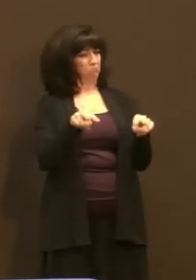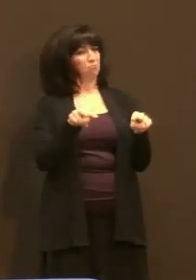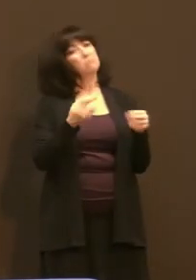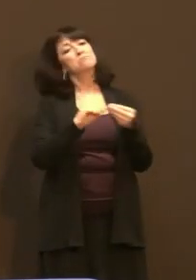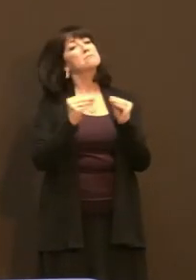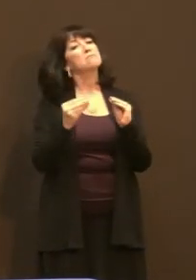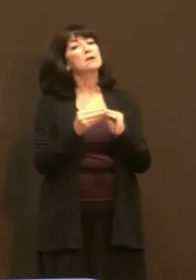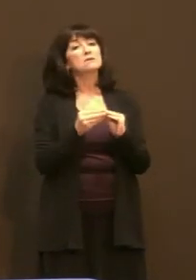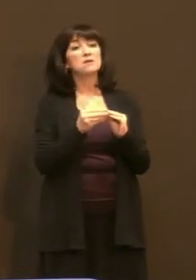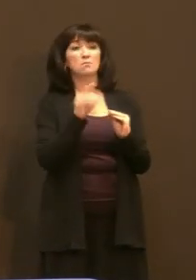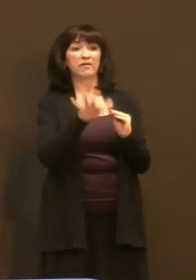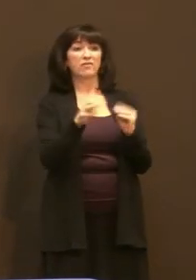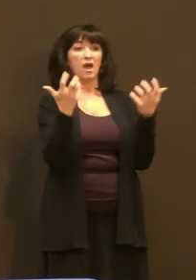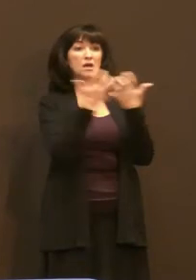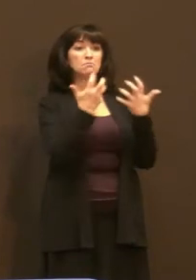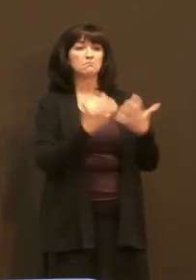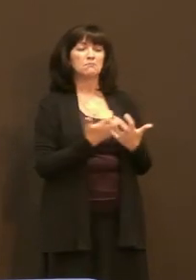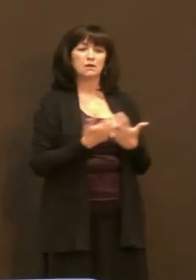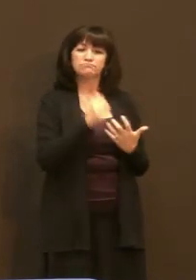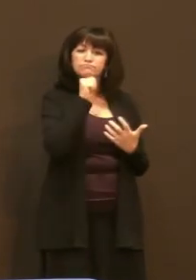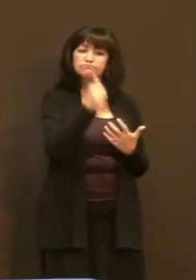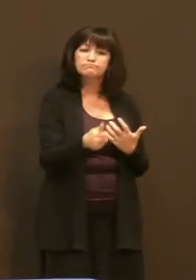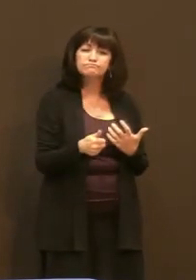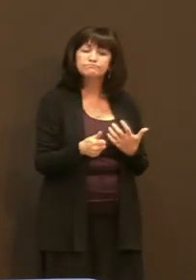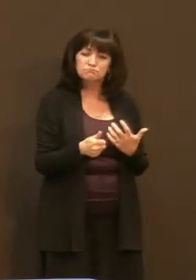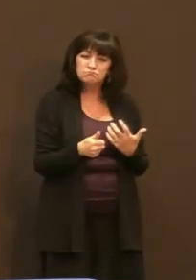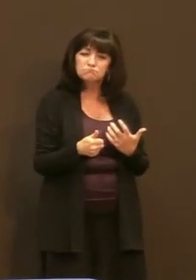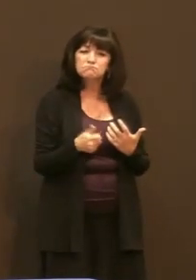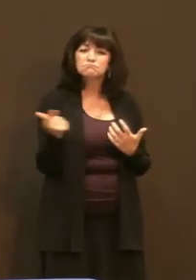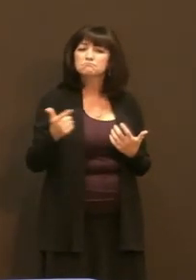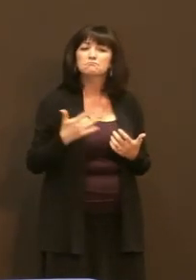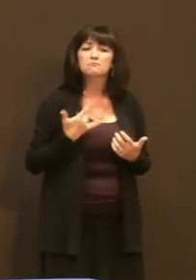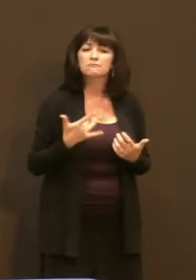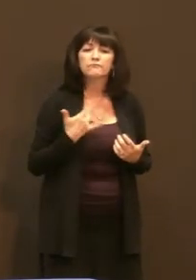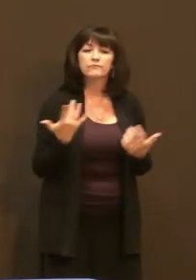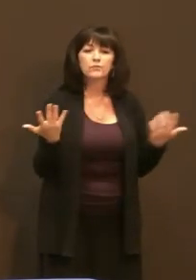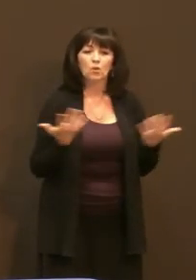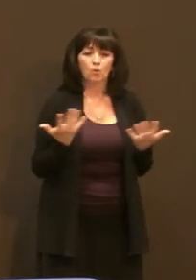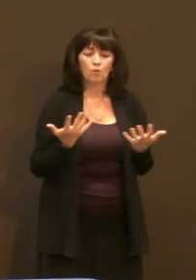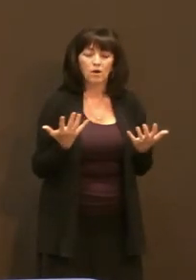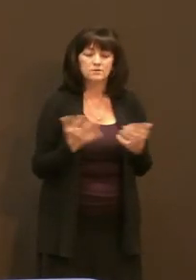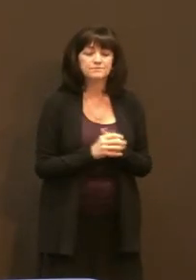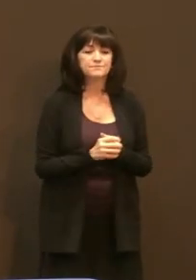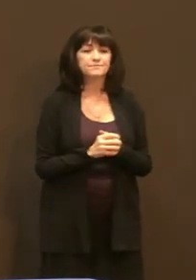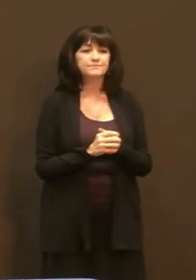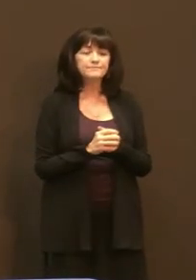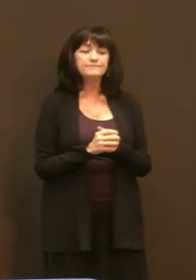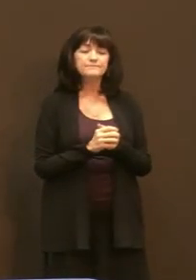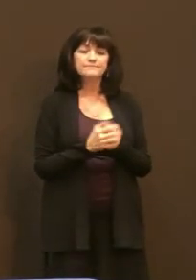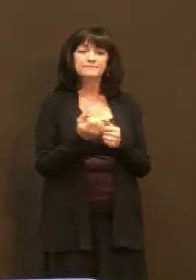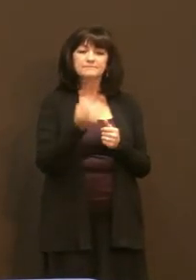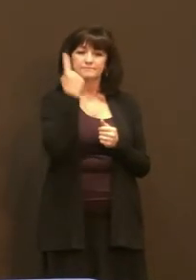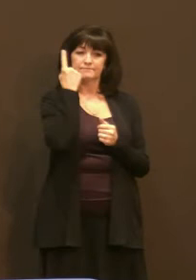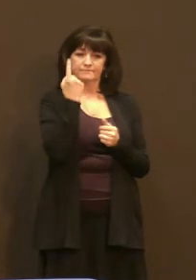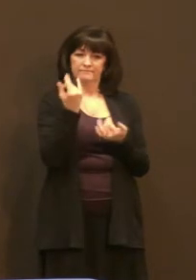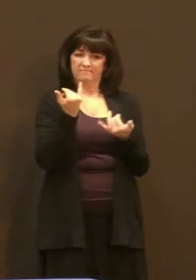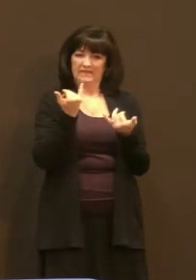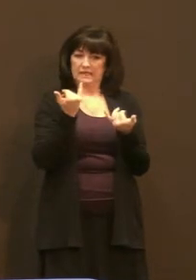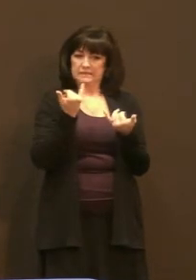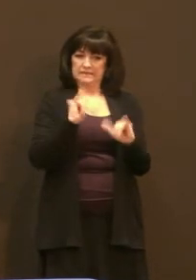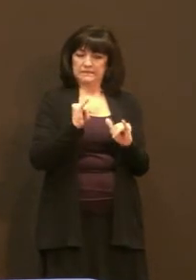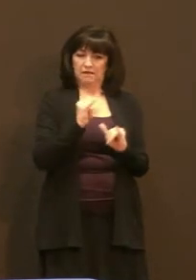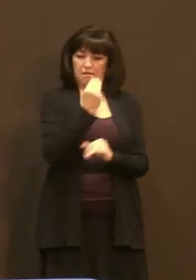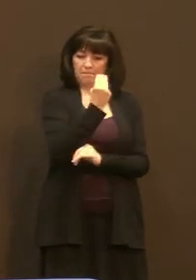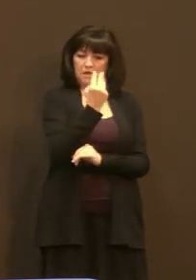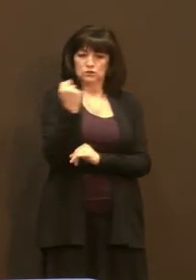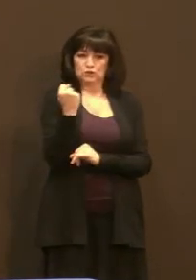say, the last couple of days doesn't a trend create? And so we're going to be looking carefully at